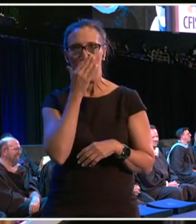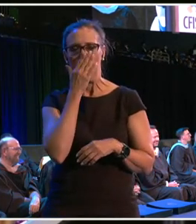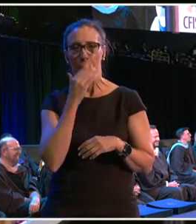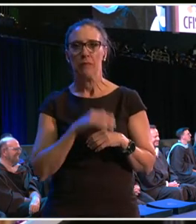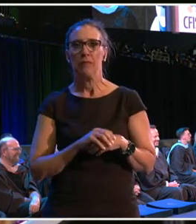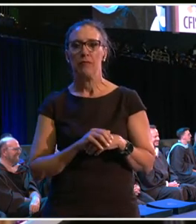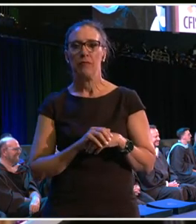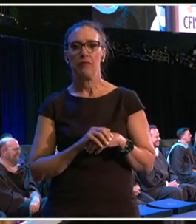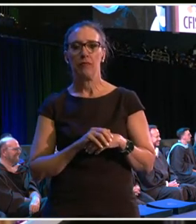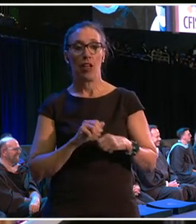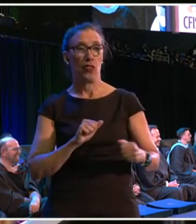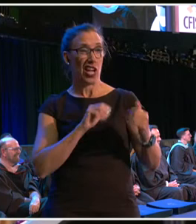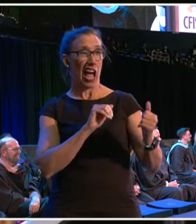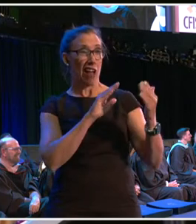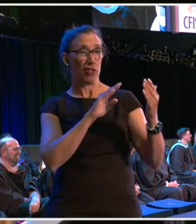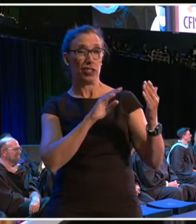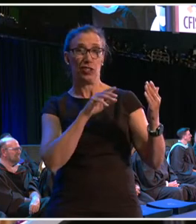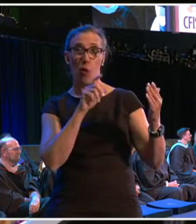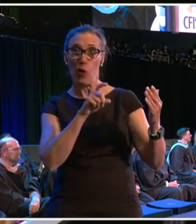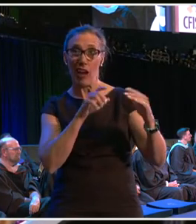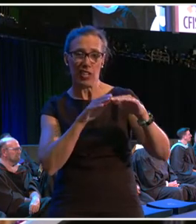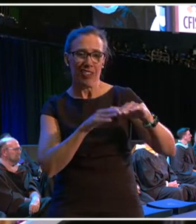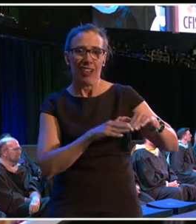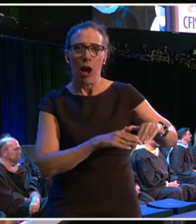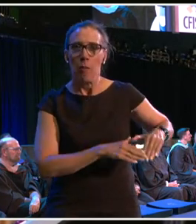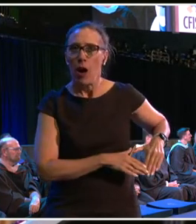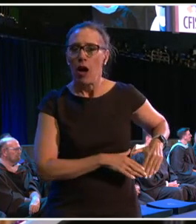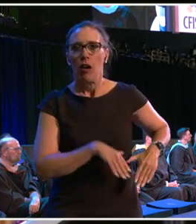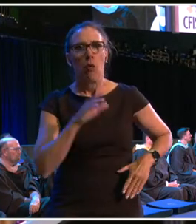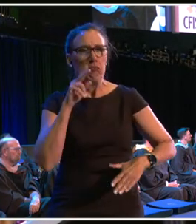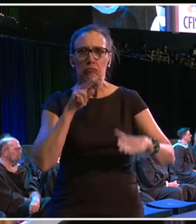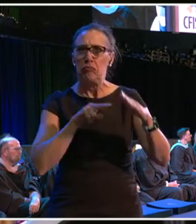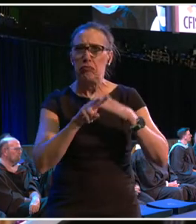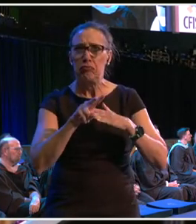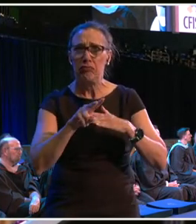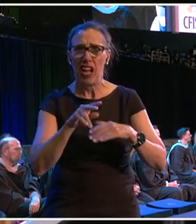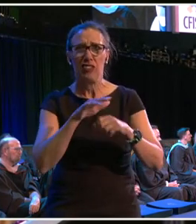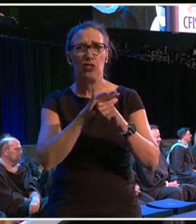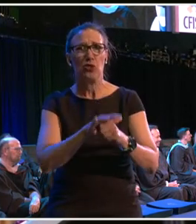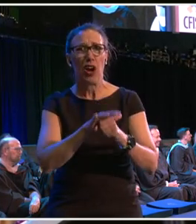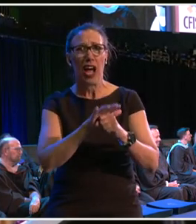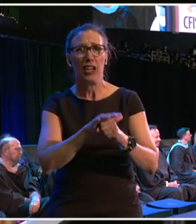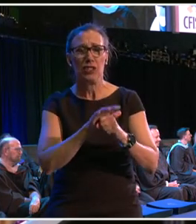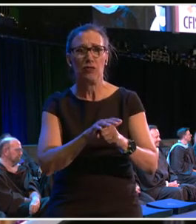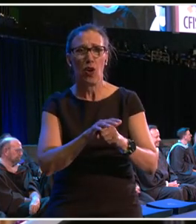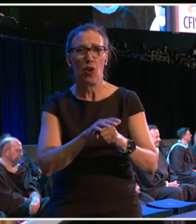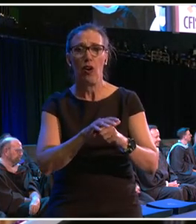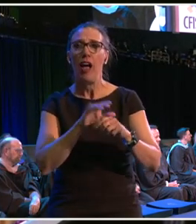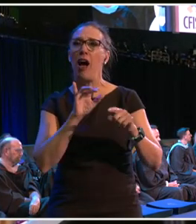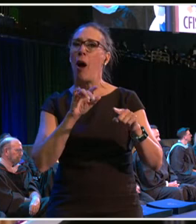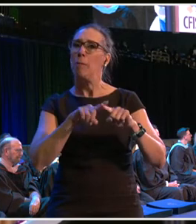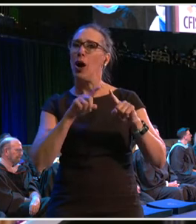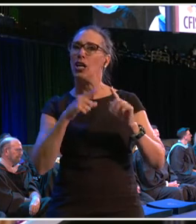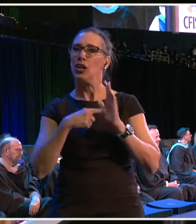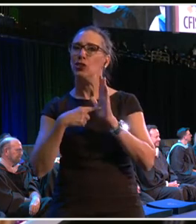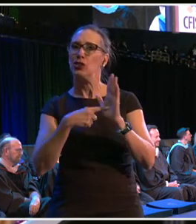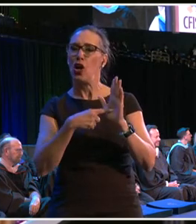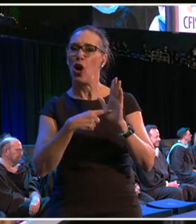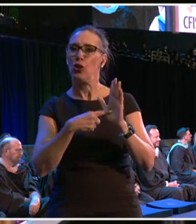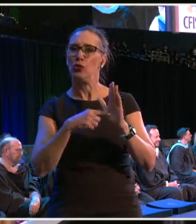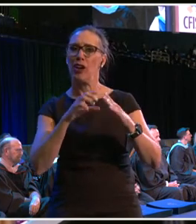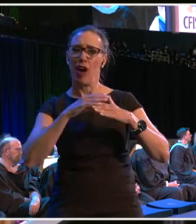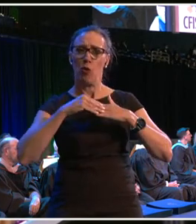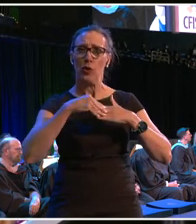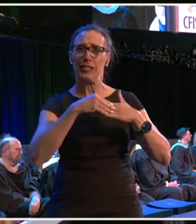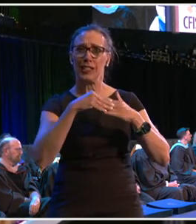The adversity that we had to overcome was unforeseen and strenuous. However, they are a testament to the resiliency of our Ram